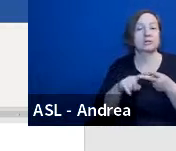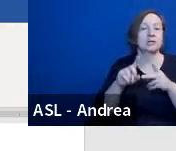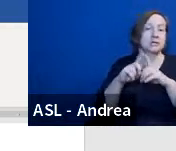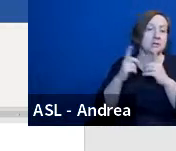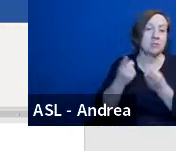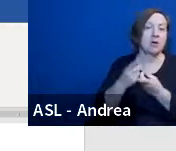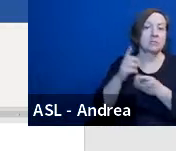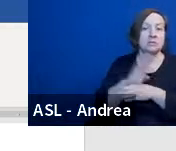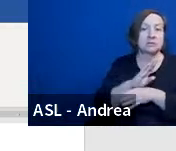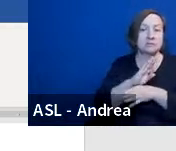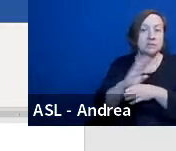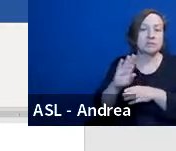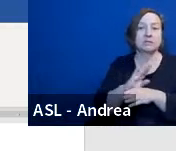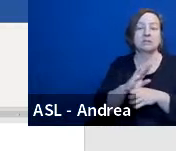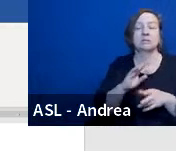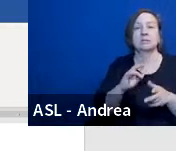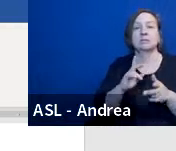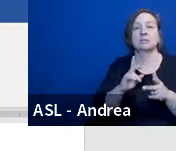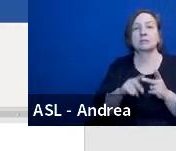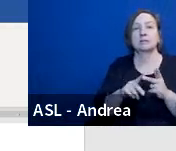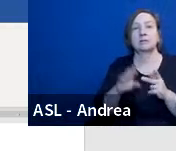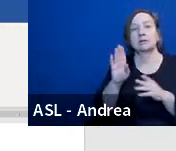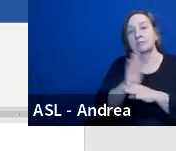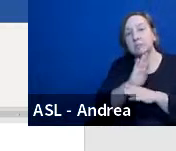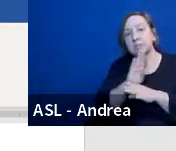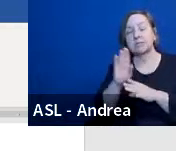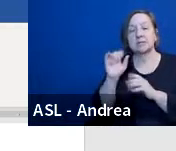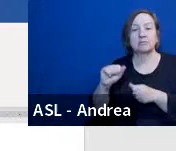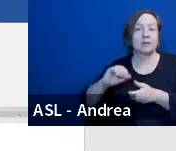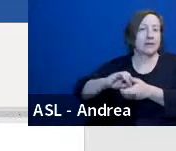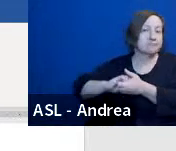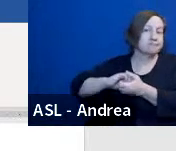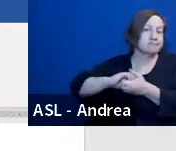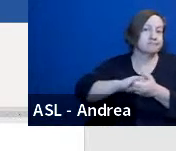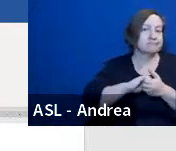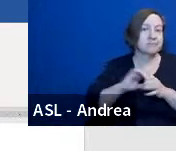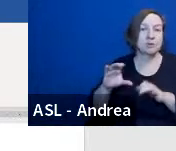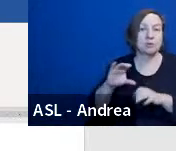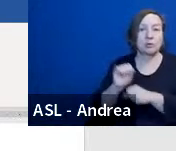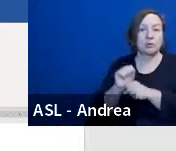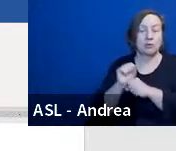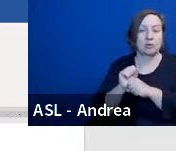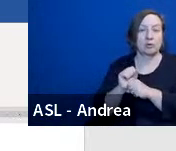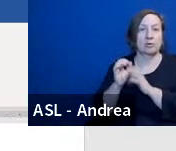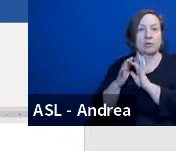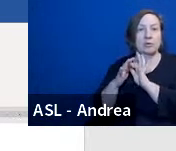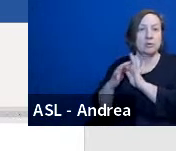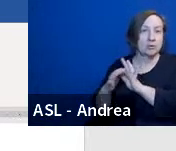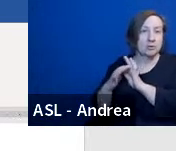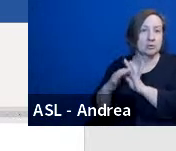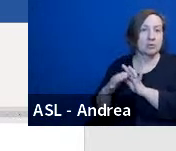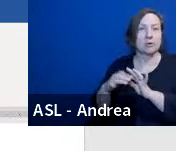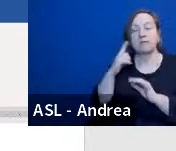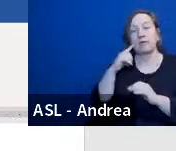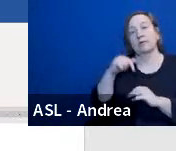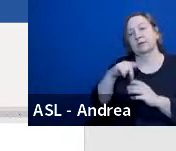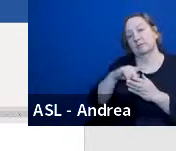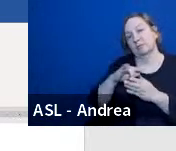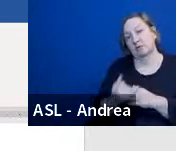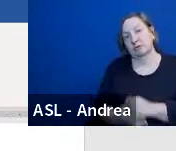departments of businesses to do that work in relationship to this